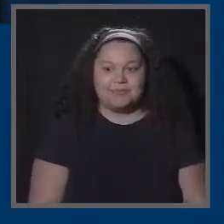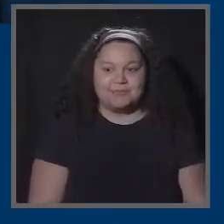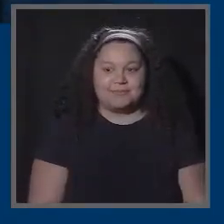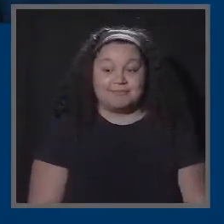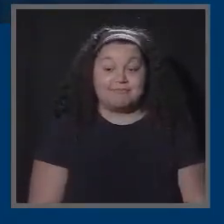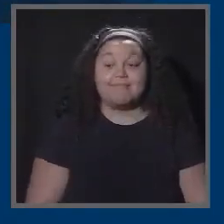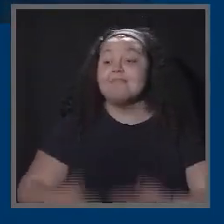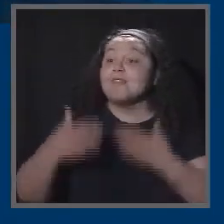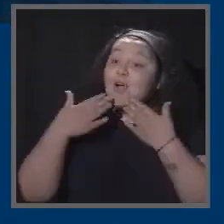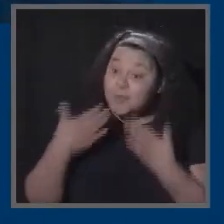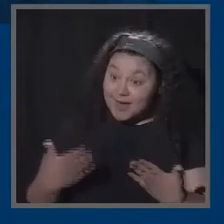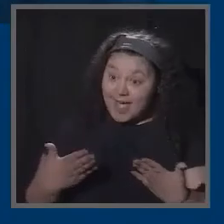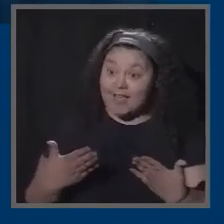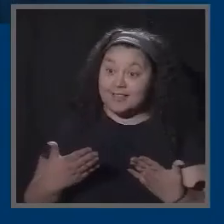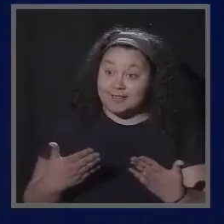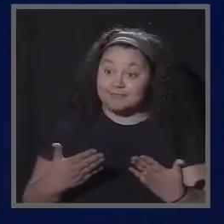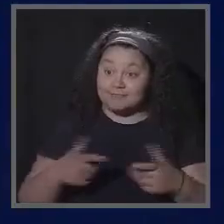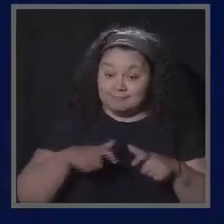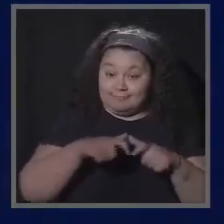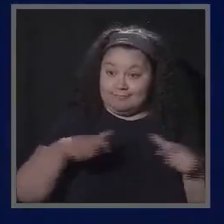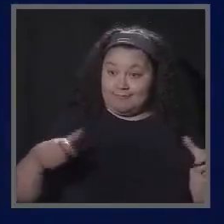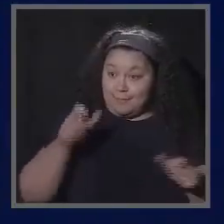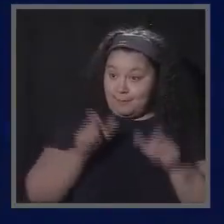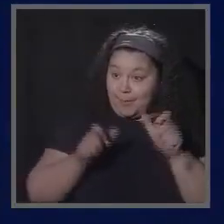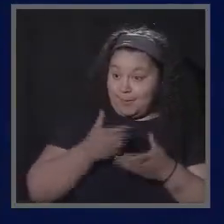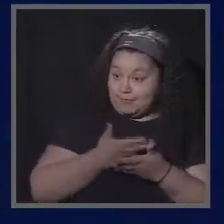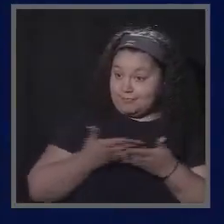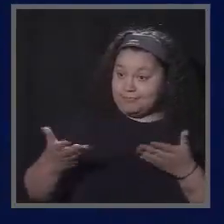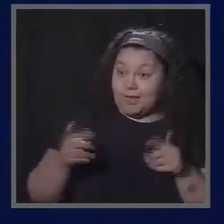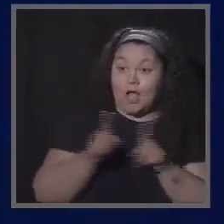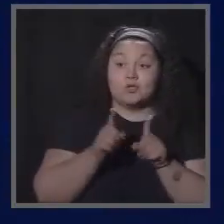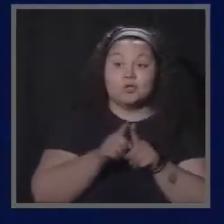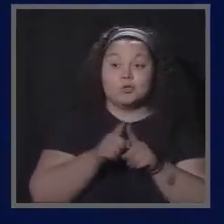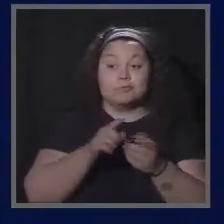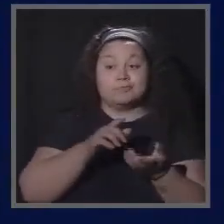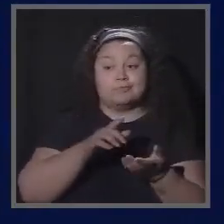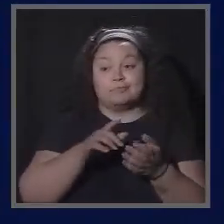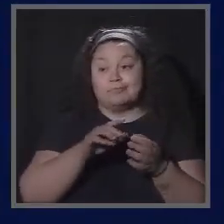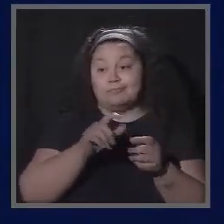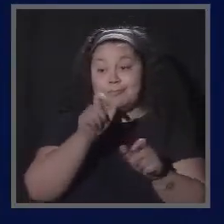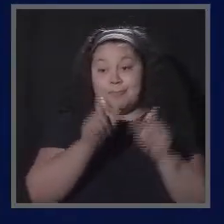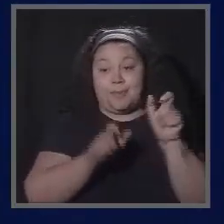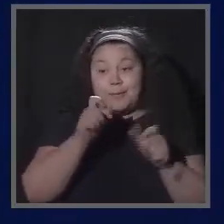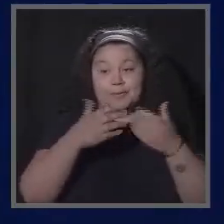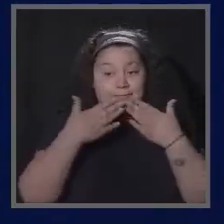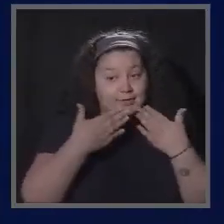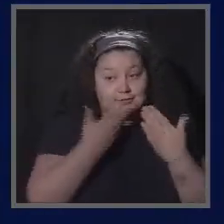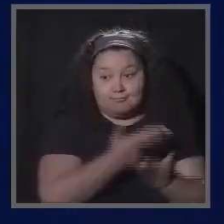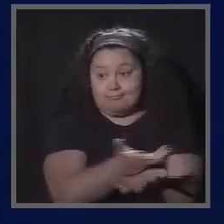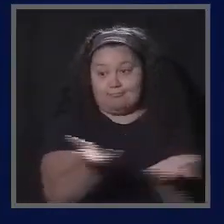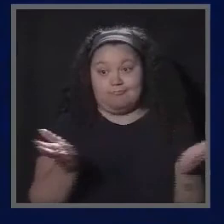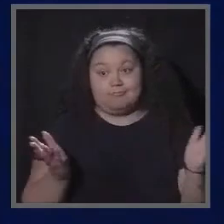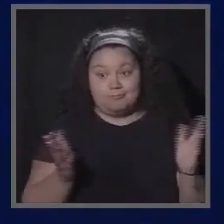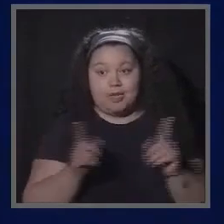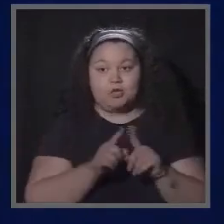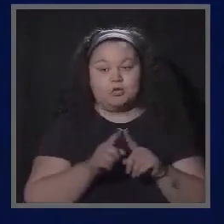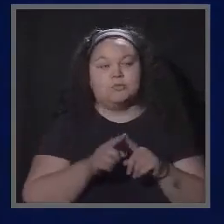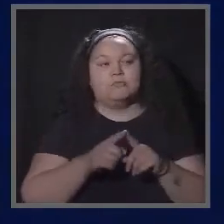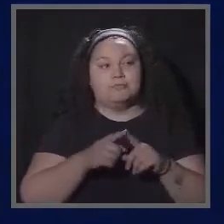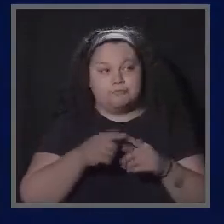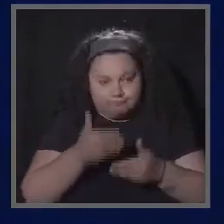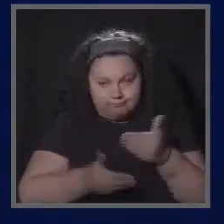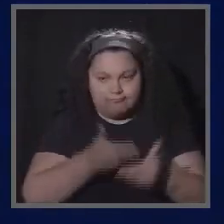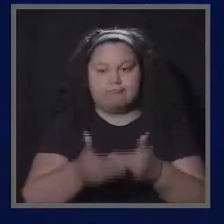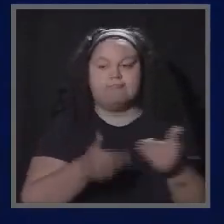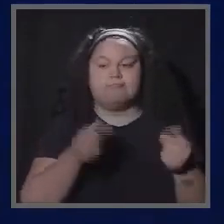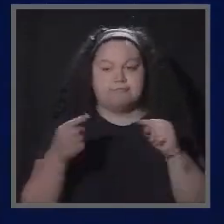all our panelists. Thank you to the translators and the interpreters as well. So we'll continue the discussion with the